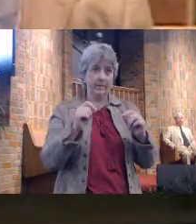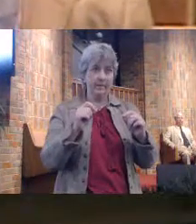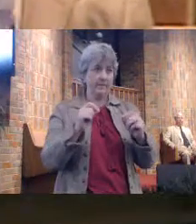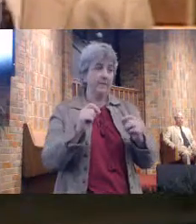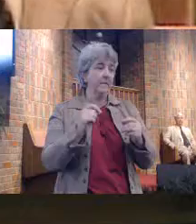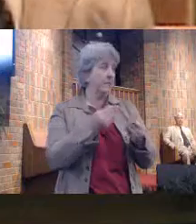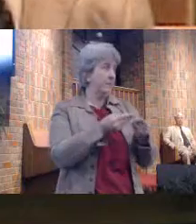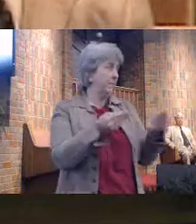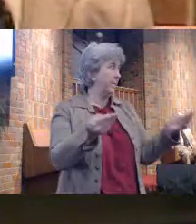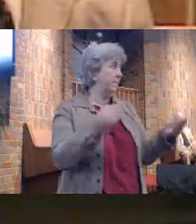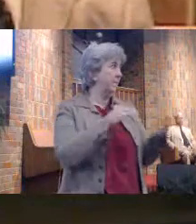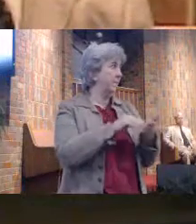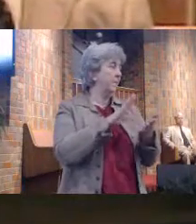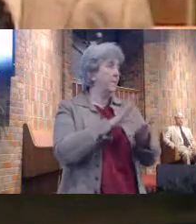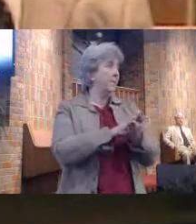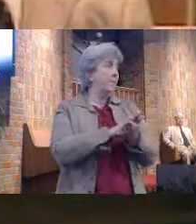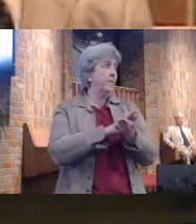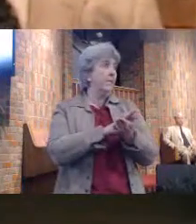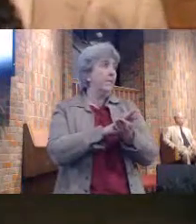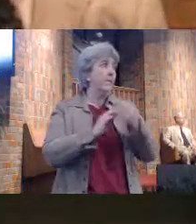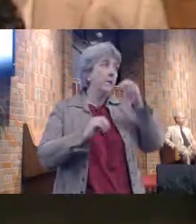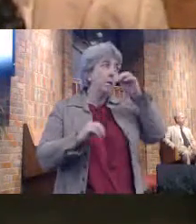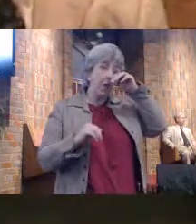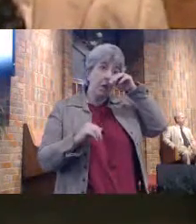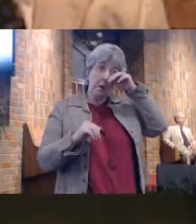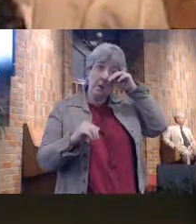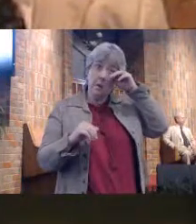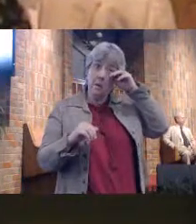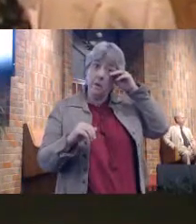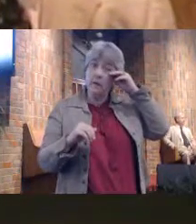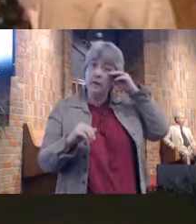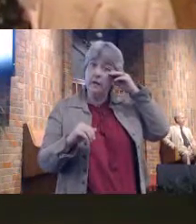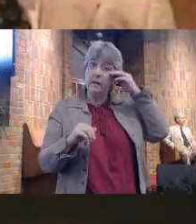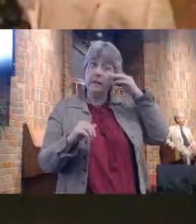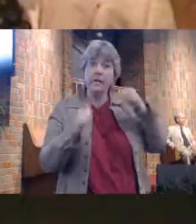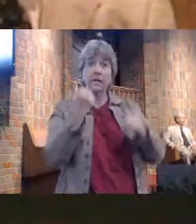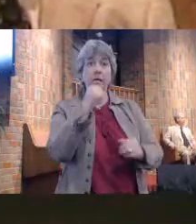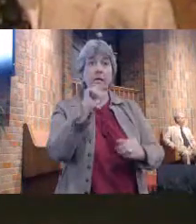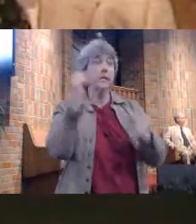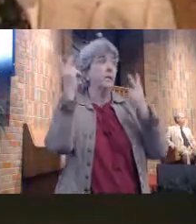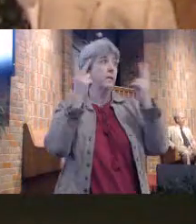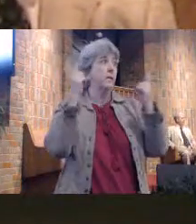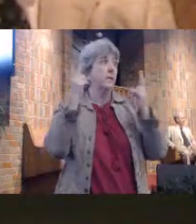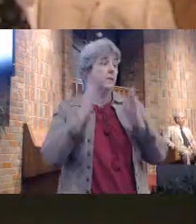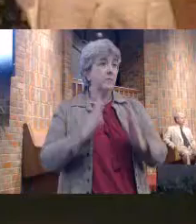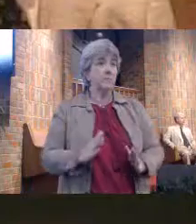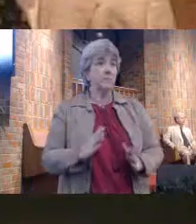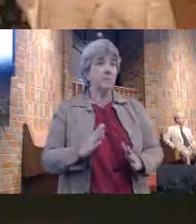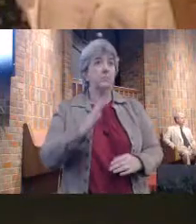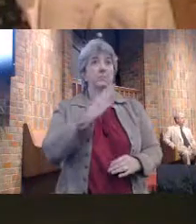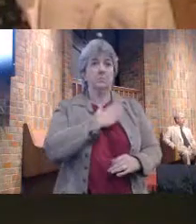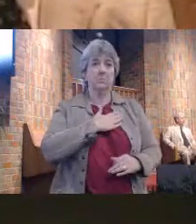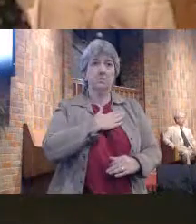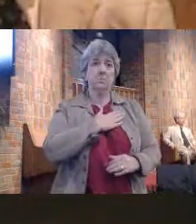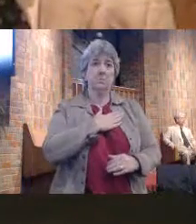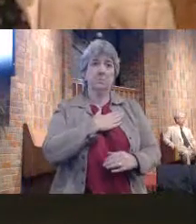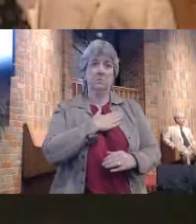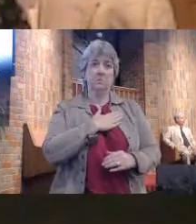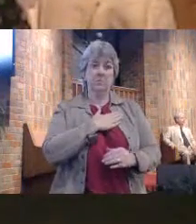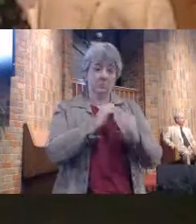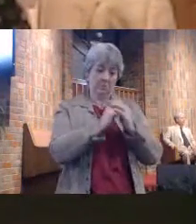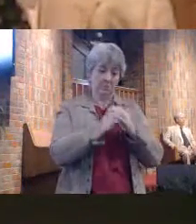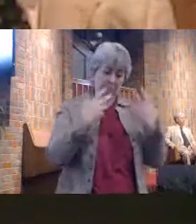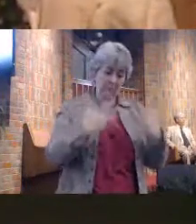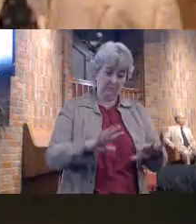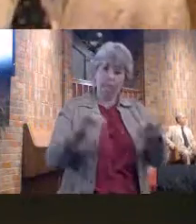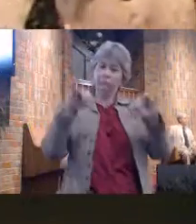presence this morning. We'd appreciate that. And if you are visiting, please hang around after services and let us have a chance to